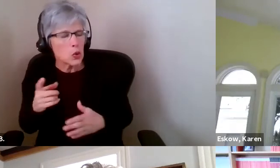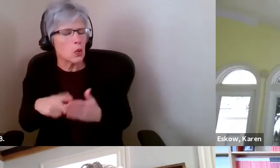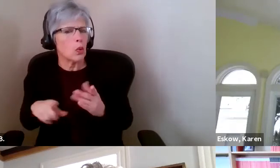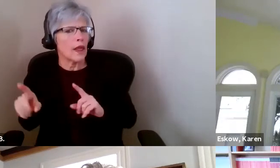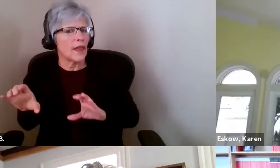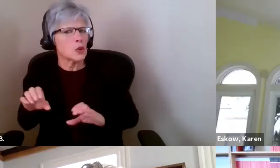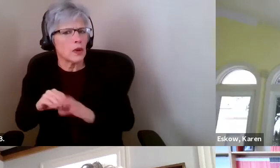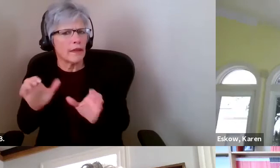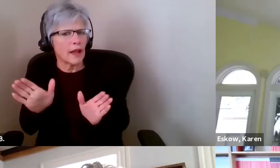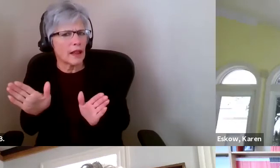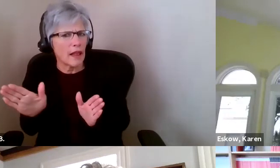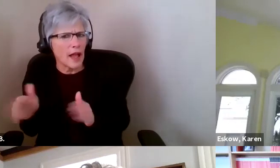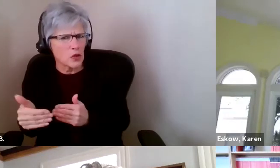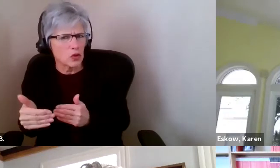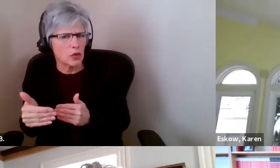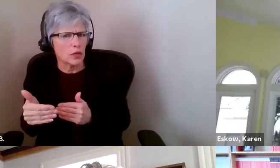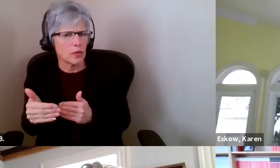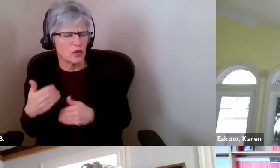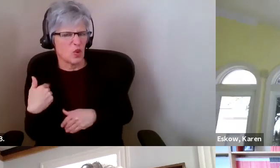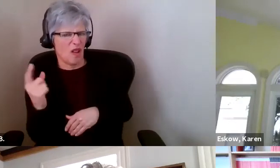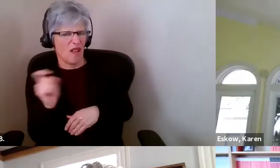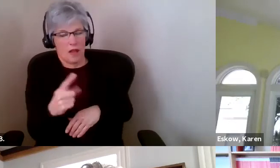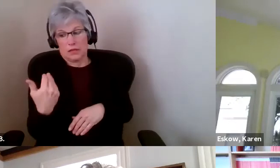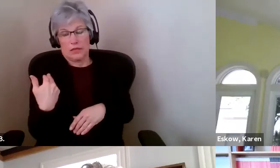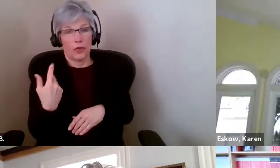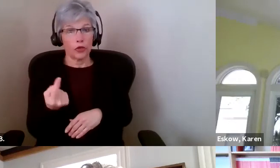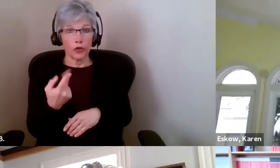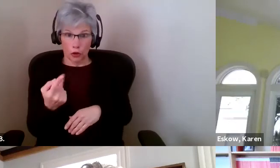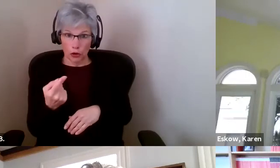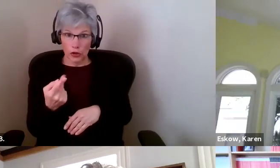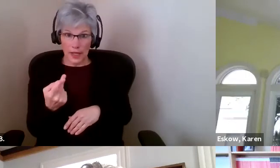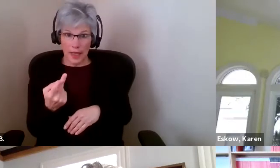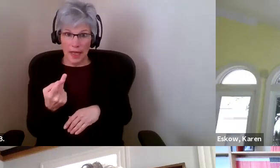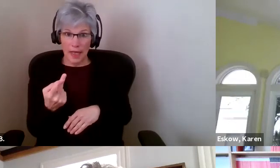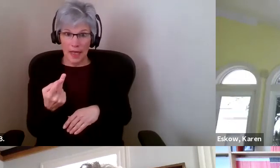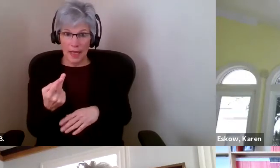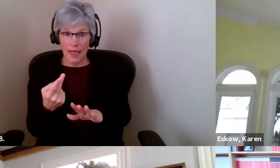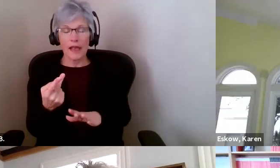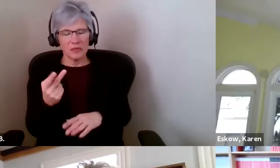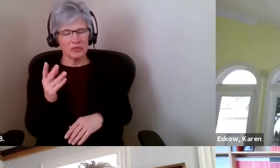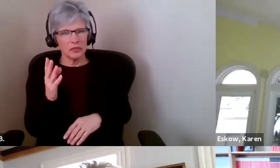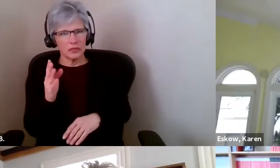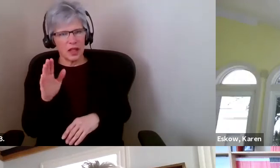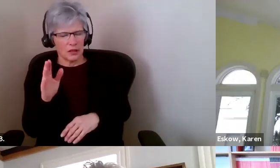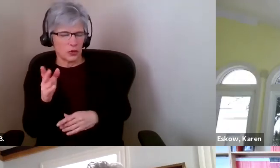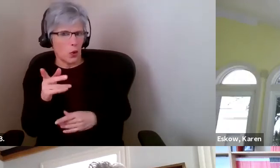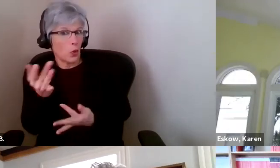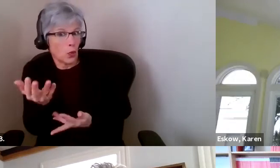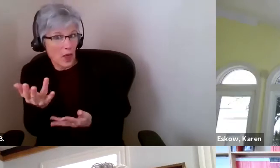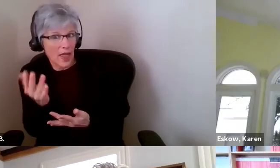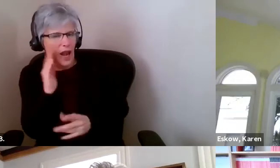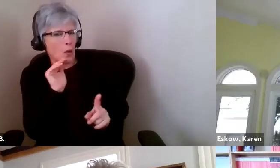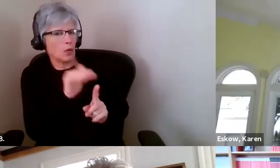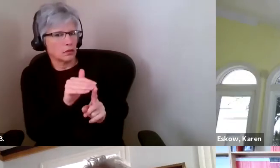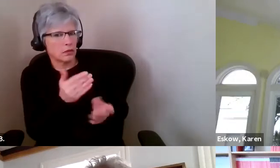And that was Thursday that I asked that question. I can say stay tuned, and I will ask him again about this since